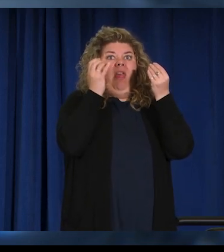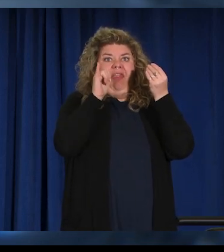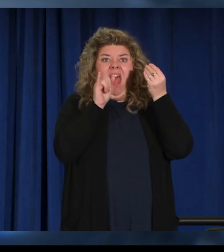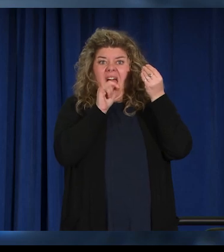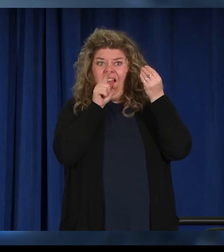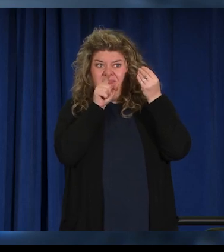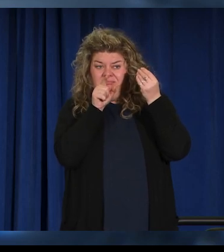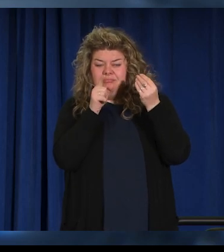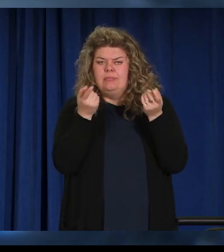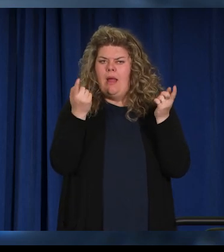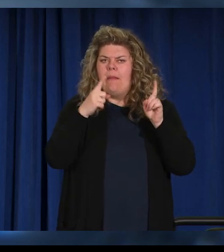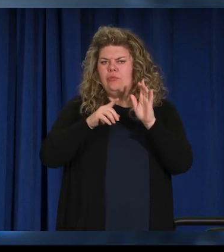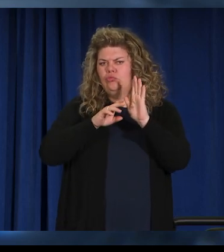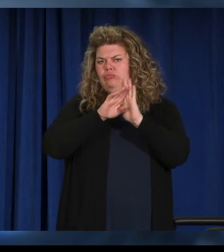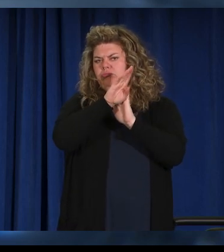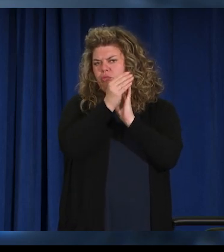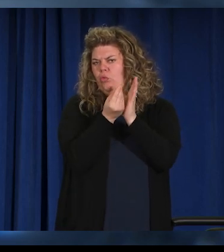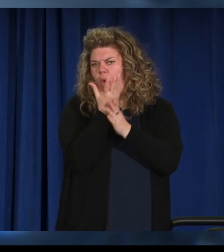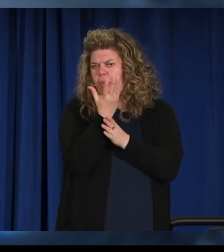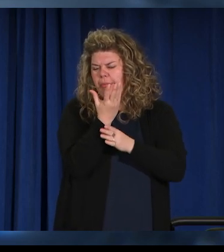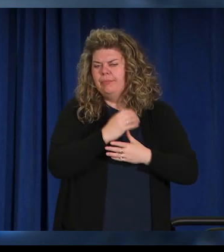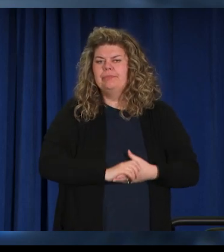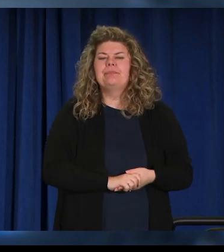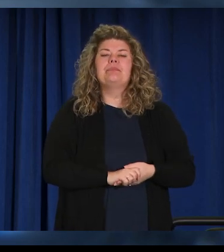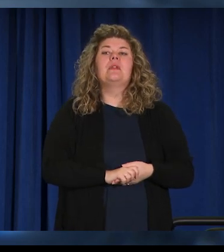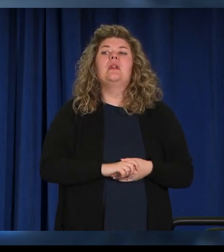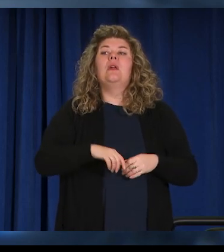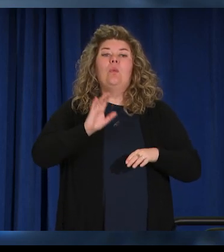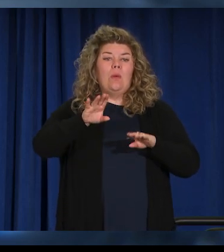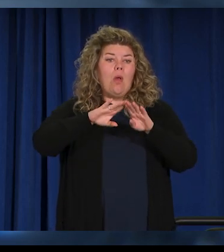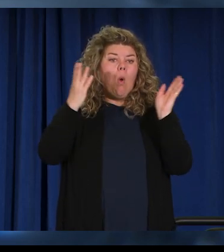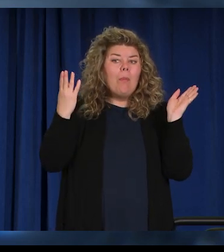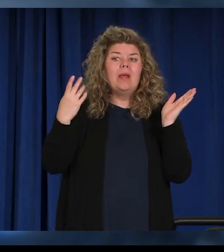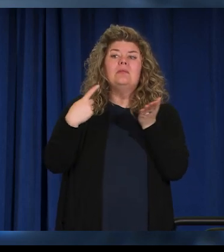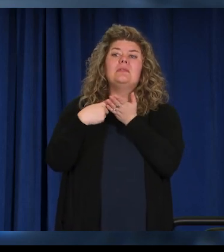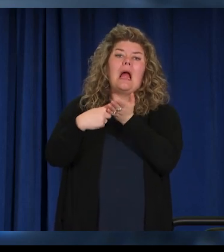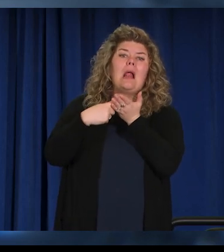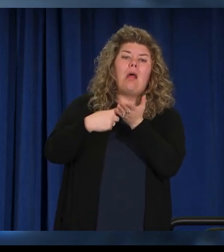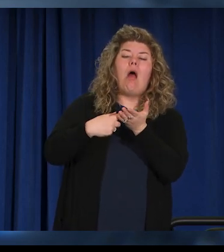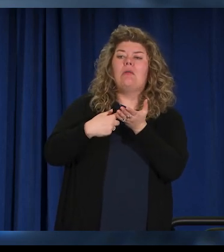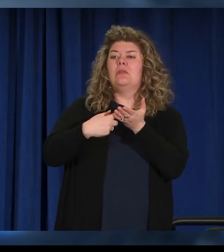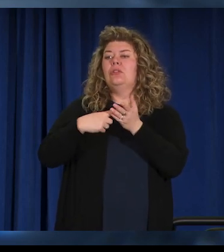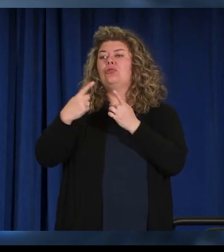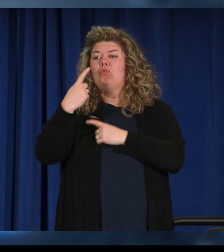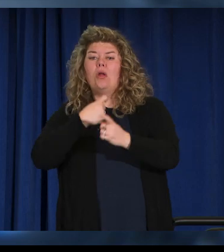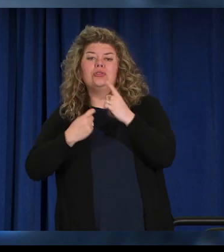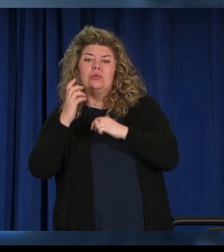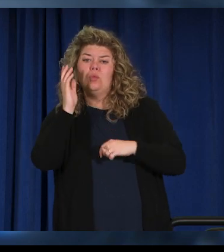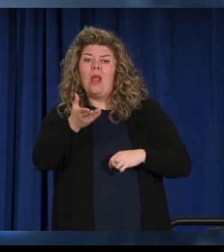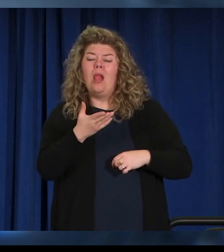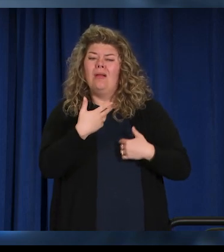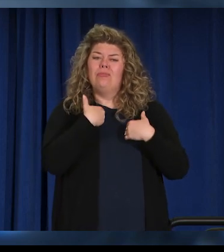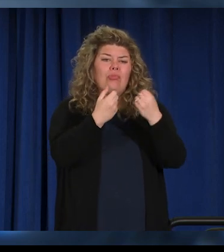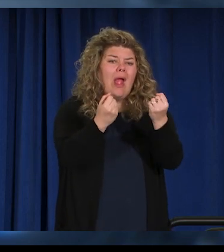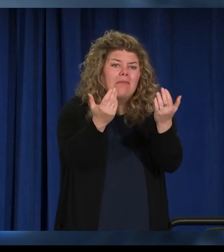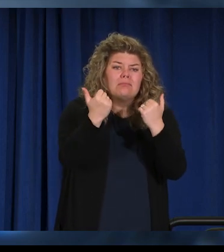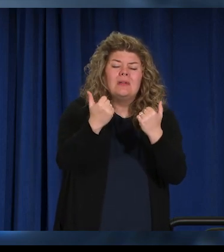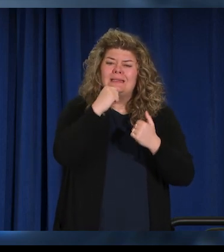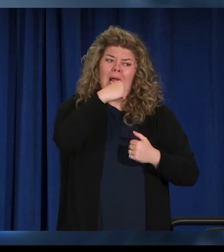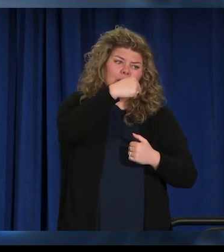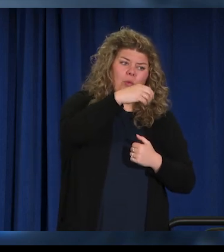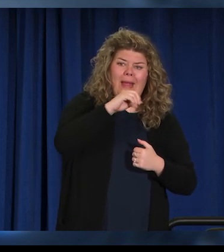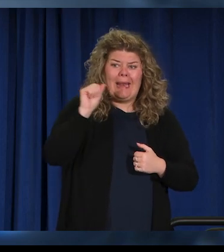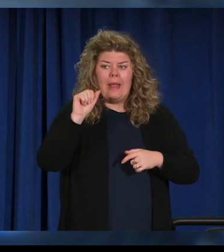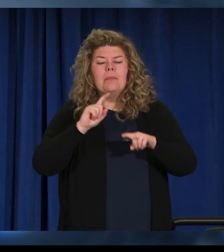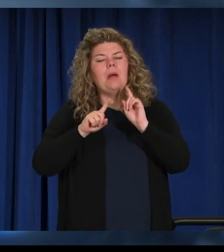taking place. Next, we're going to be inviting questions and open dialogue. Be brave and engaging. We are not hosting a Q&A because of time,